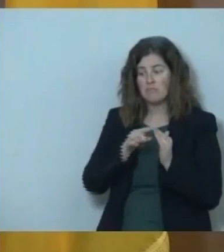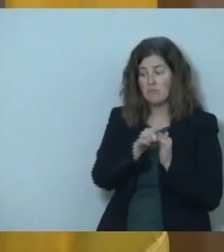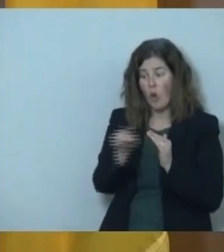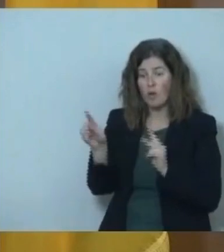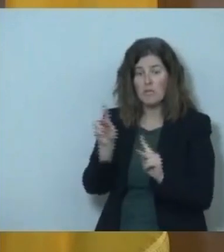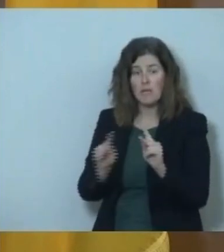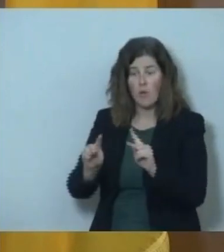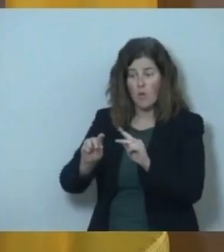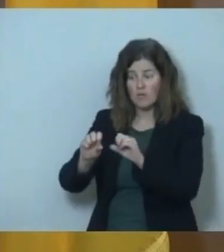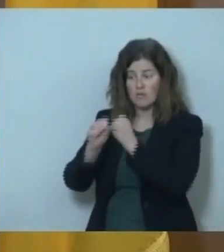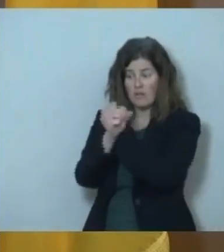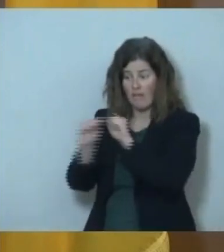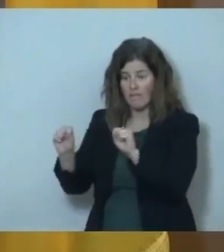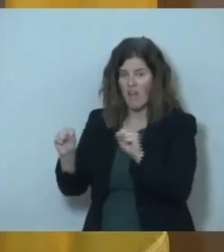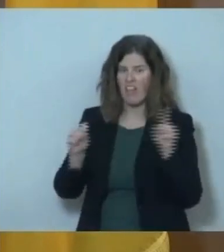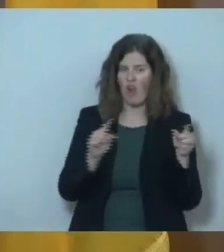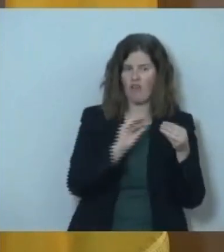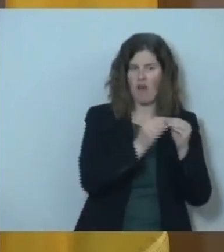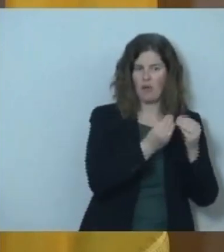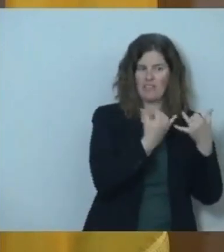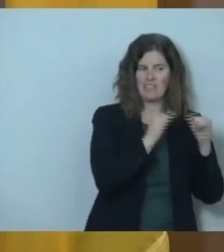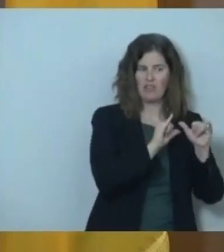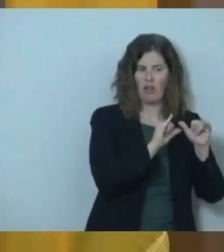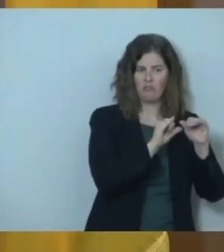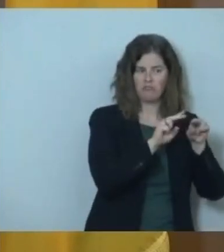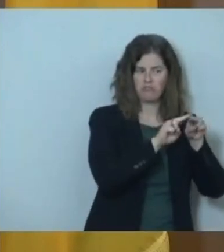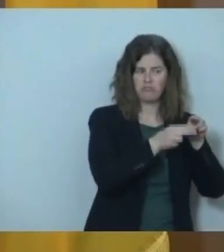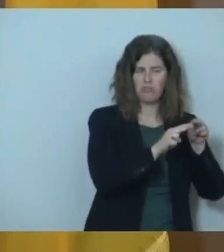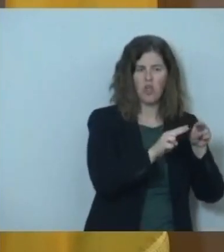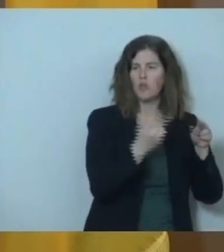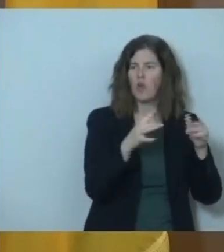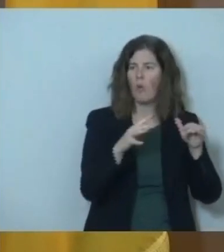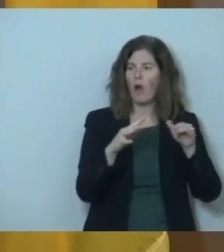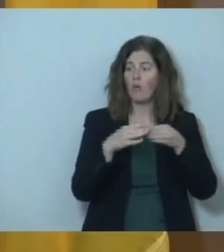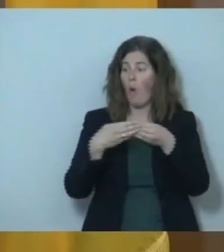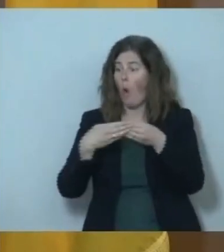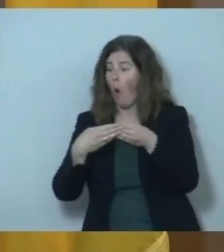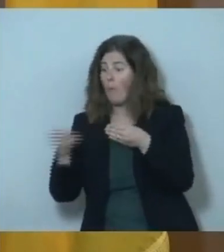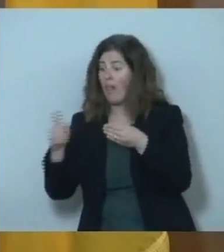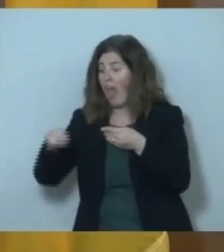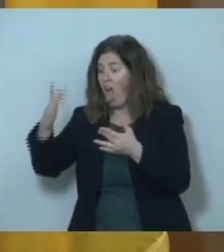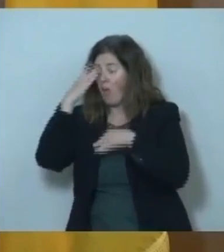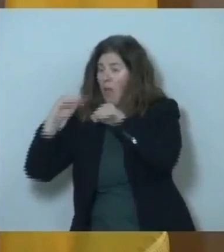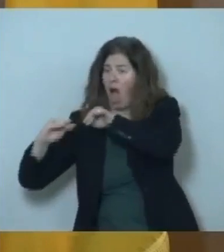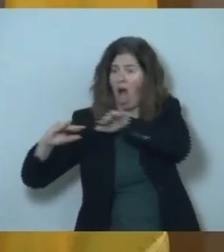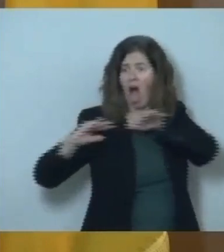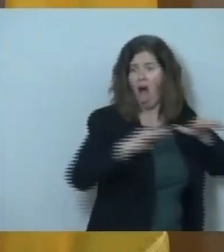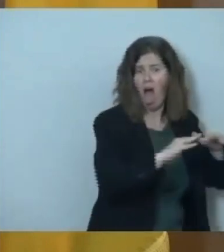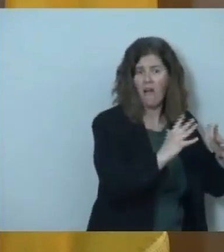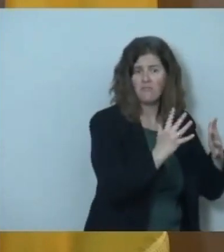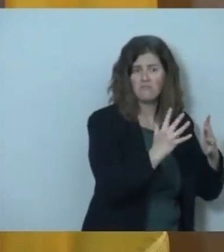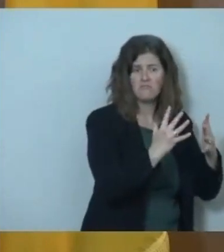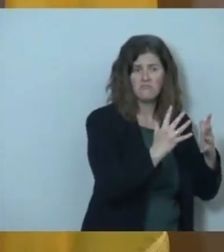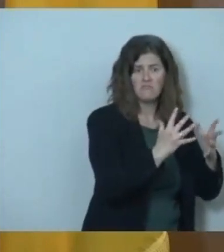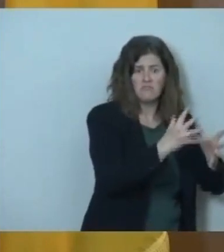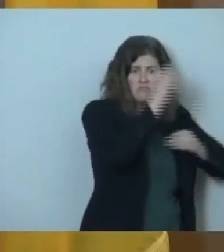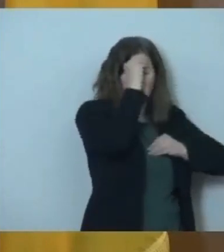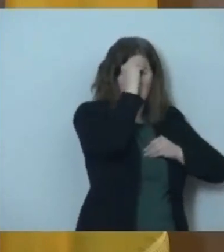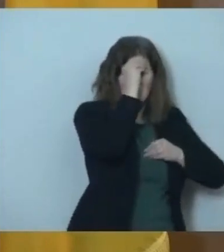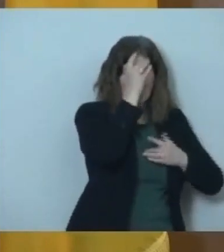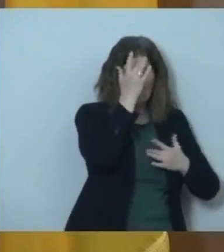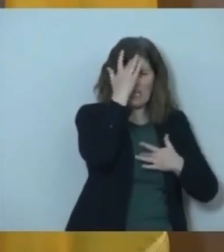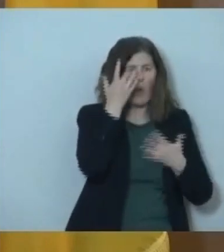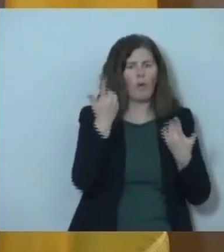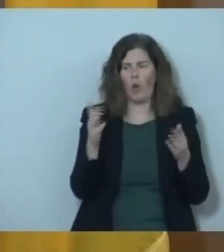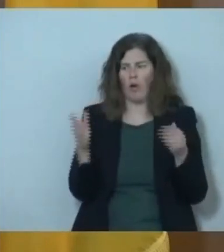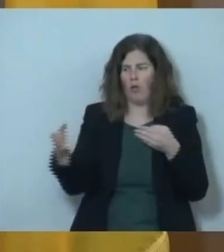are holding, so that you don't overwhelm your first responders or your healthcare systems, so that you're really clear that you don't have to go